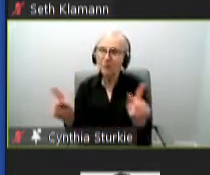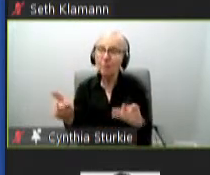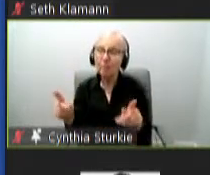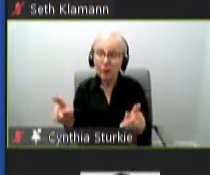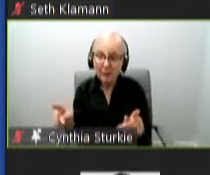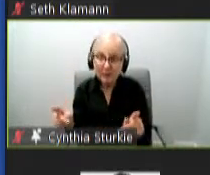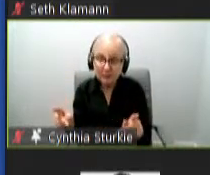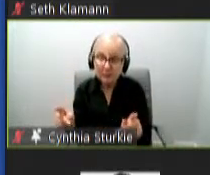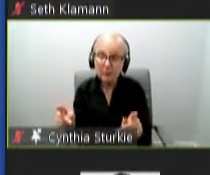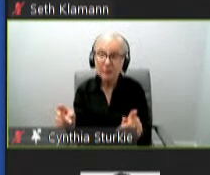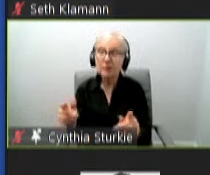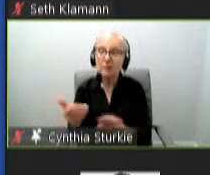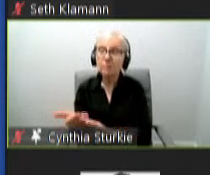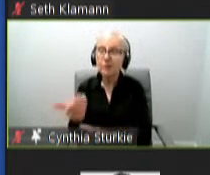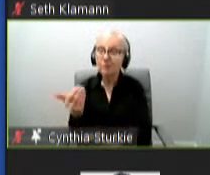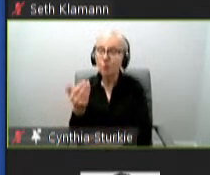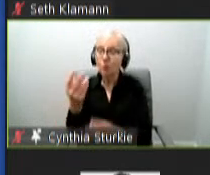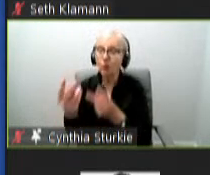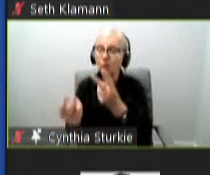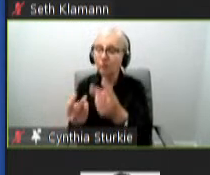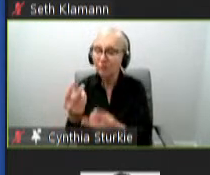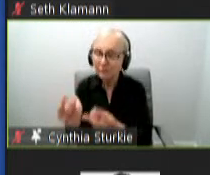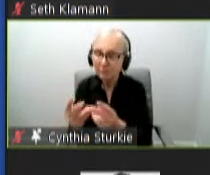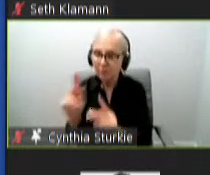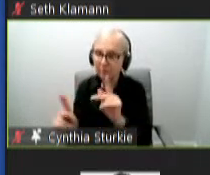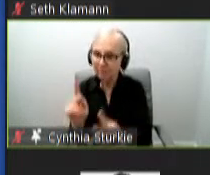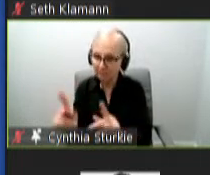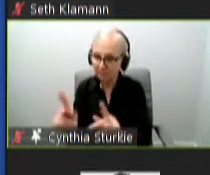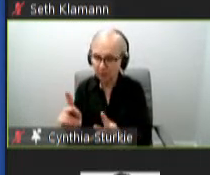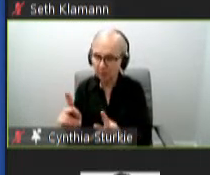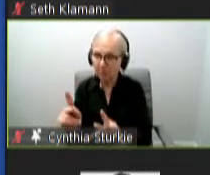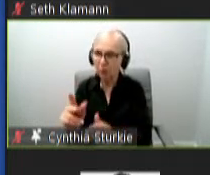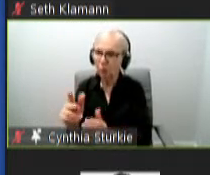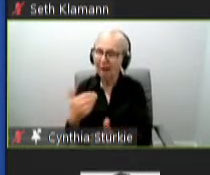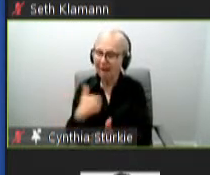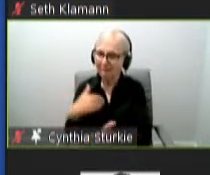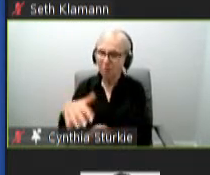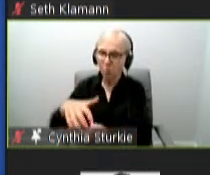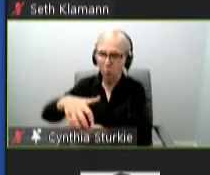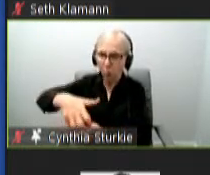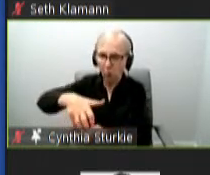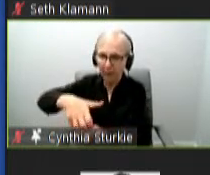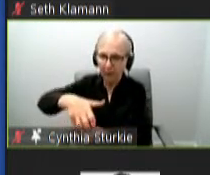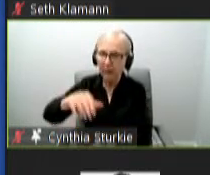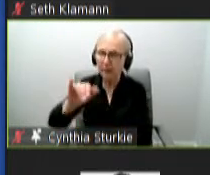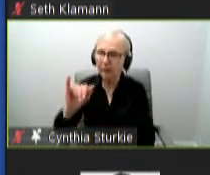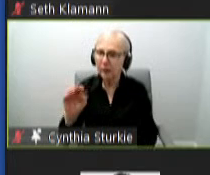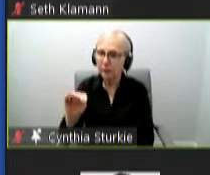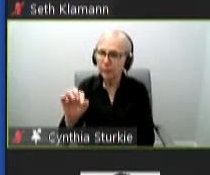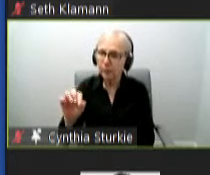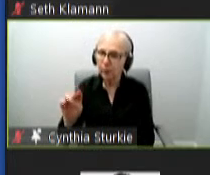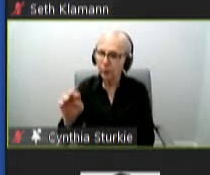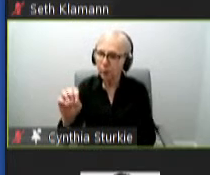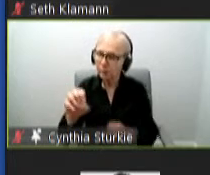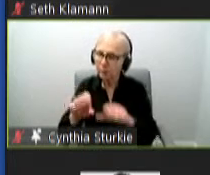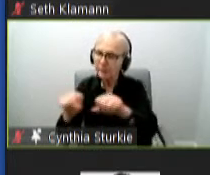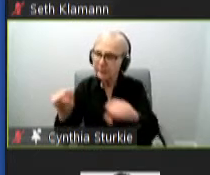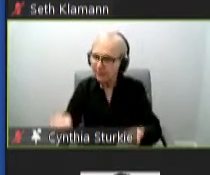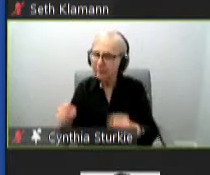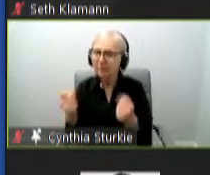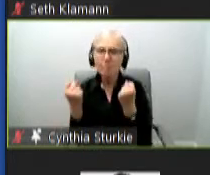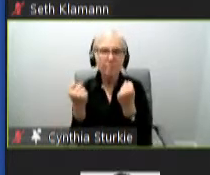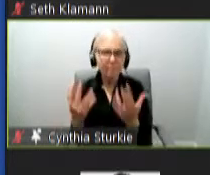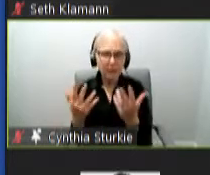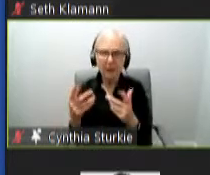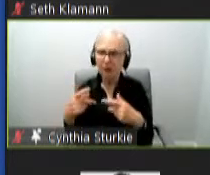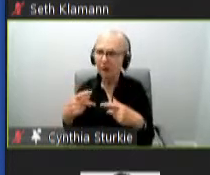testing before you visit with people who are vulnerable. And lots of testing resources continue to be available, and we want